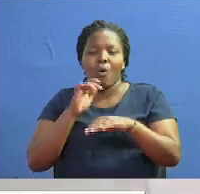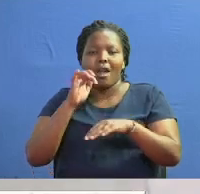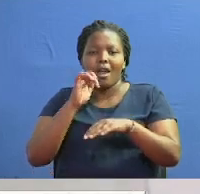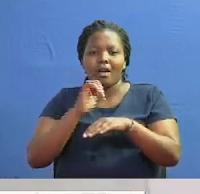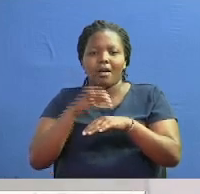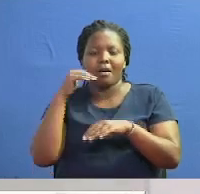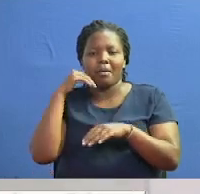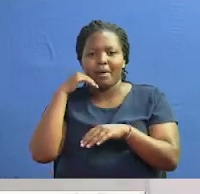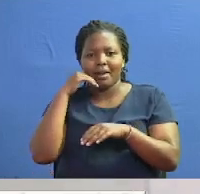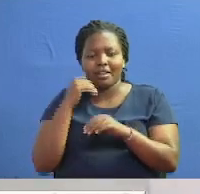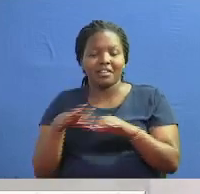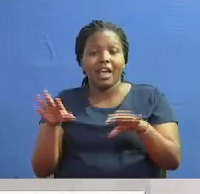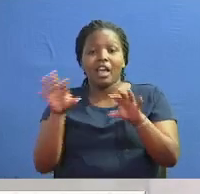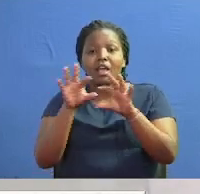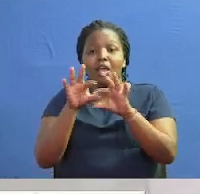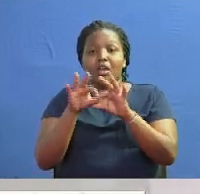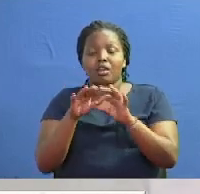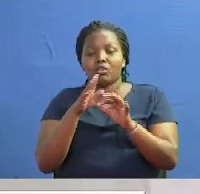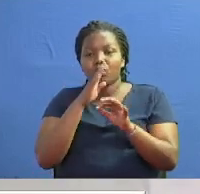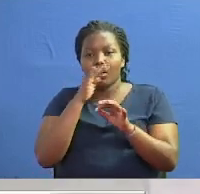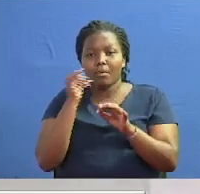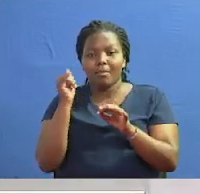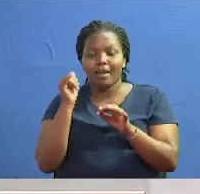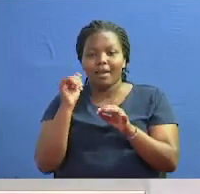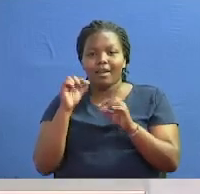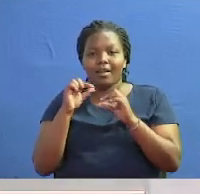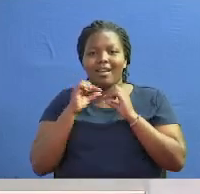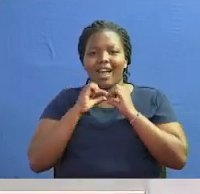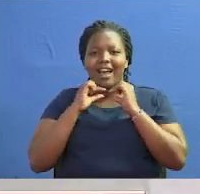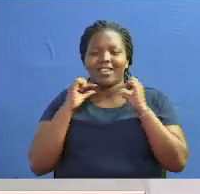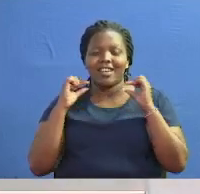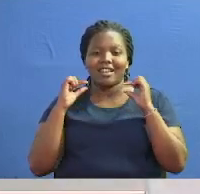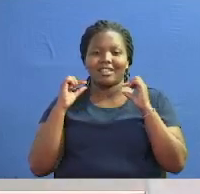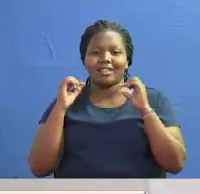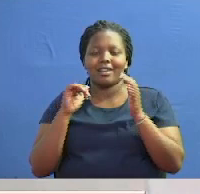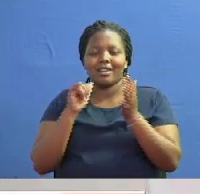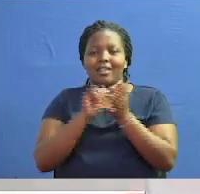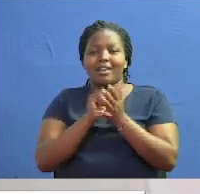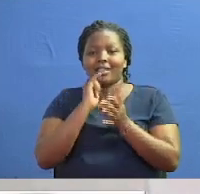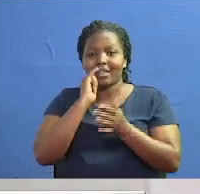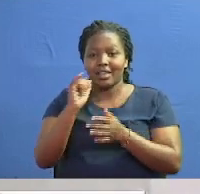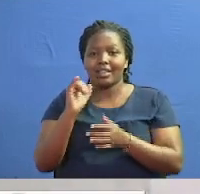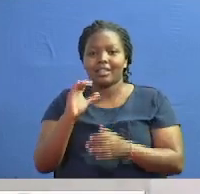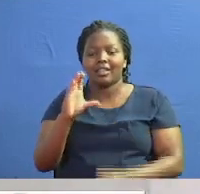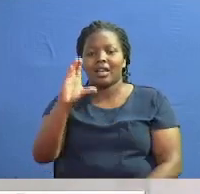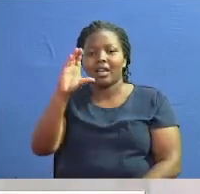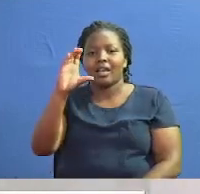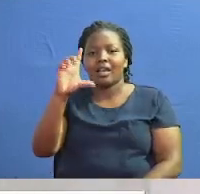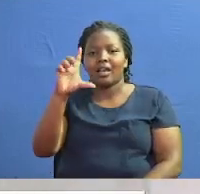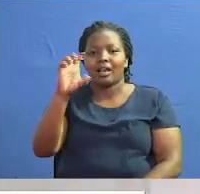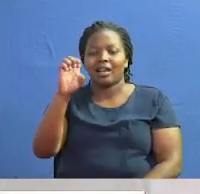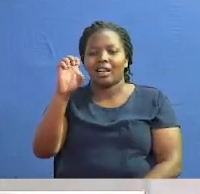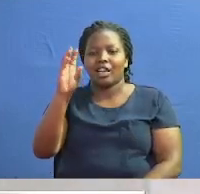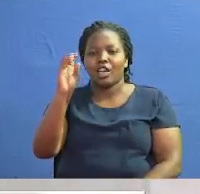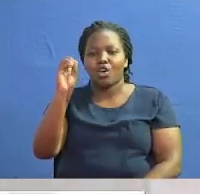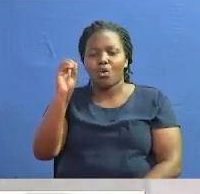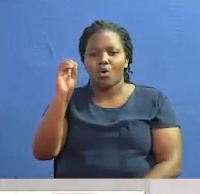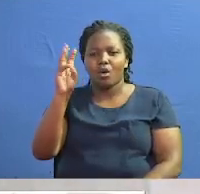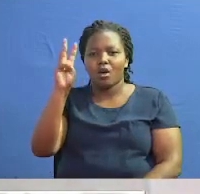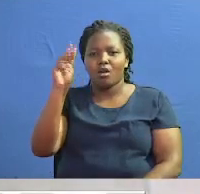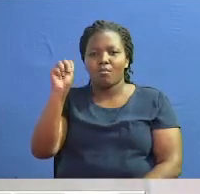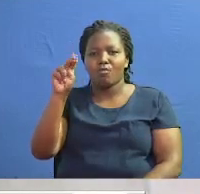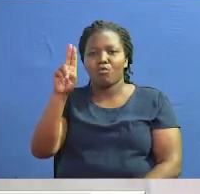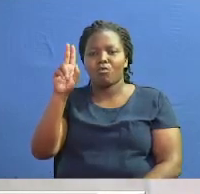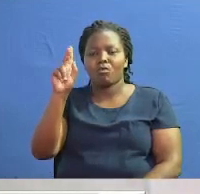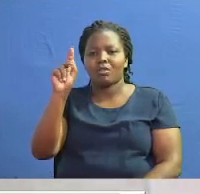live by, of course, our guest who will be joining us live via Zoom. That is Cleo Mtai, who is actually joining us